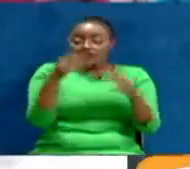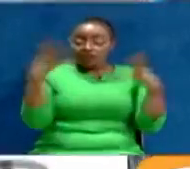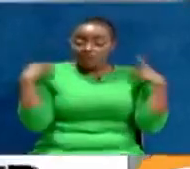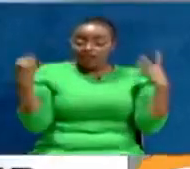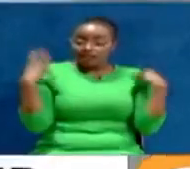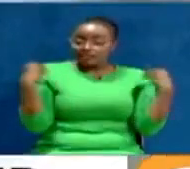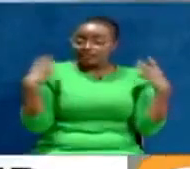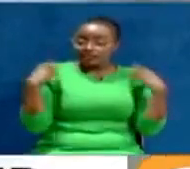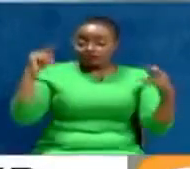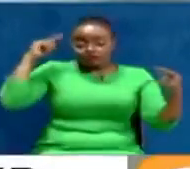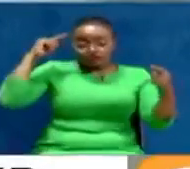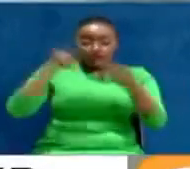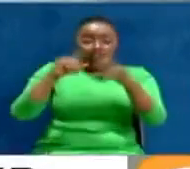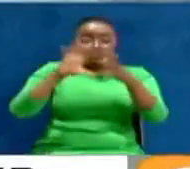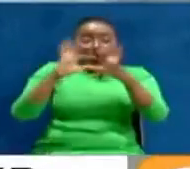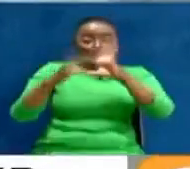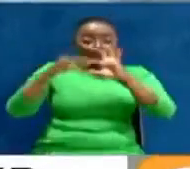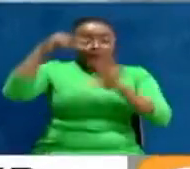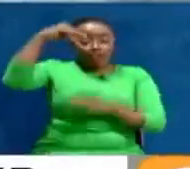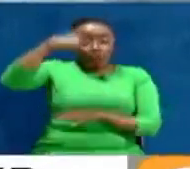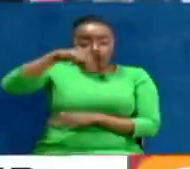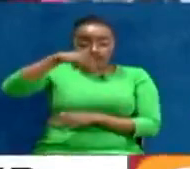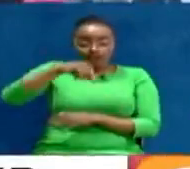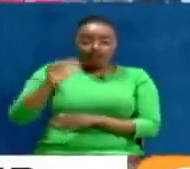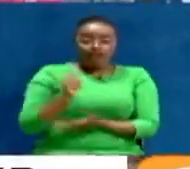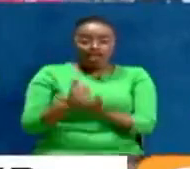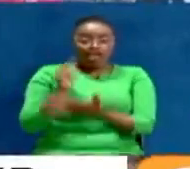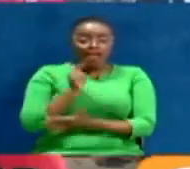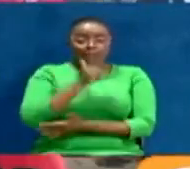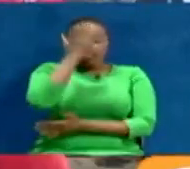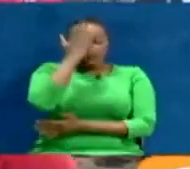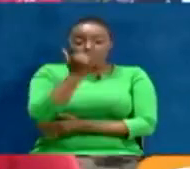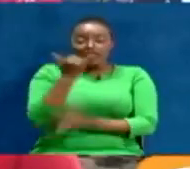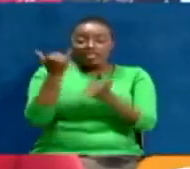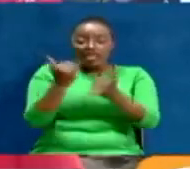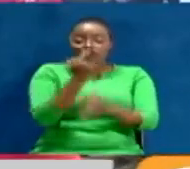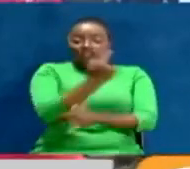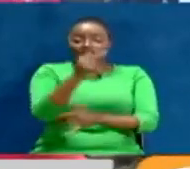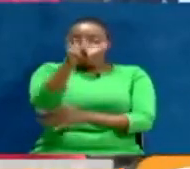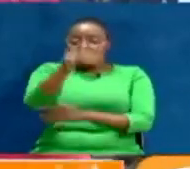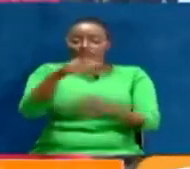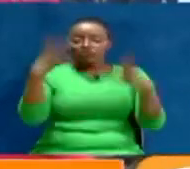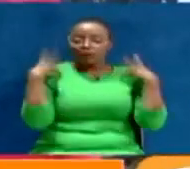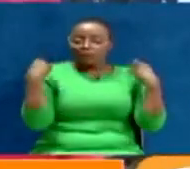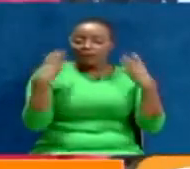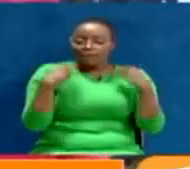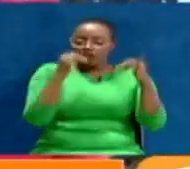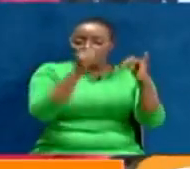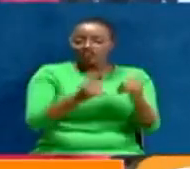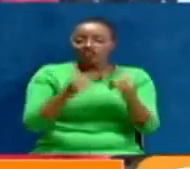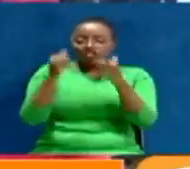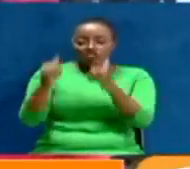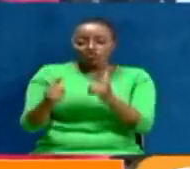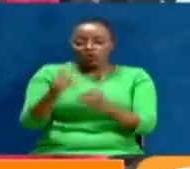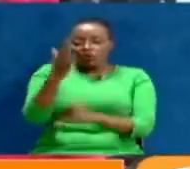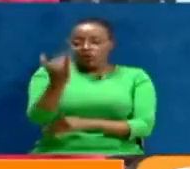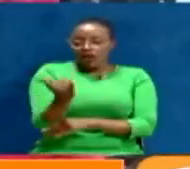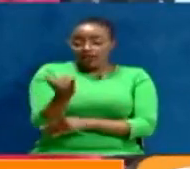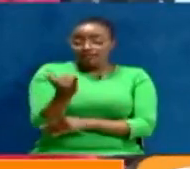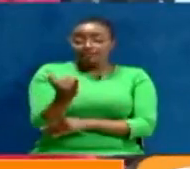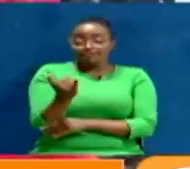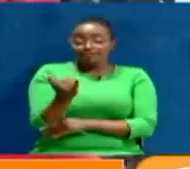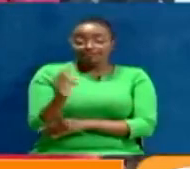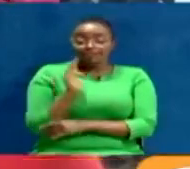wakijitayarisha tu zile Olympic qualifiers. Itatusaidia juu kwa saa hii kila mtu anafanya zoezi kivyake. Ndio